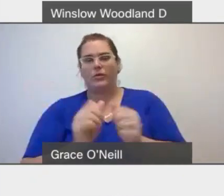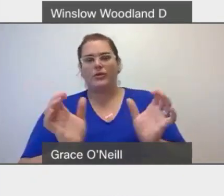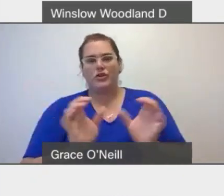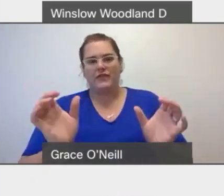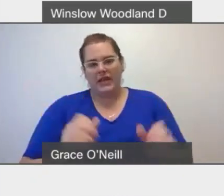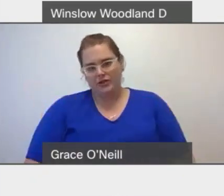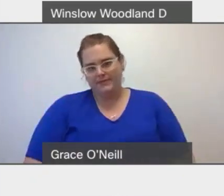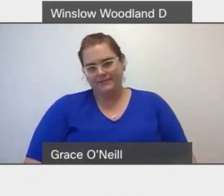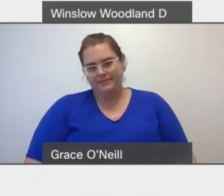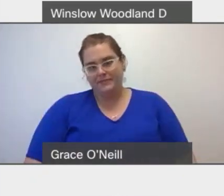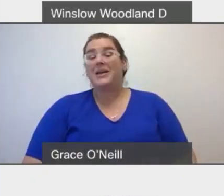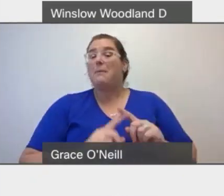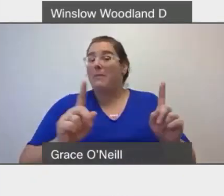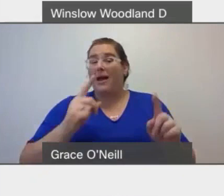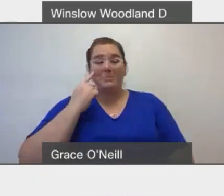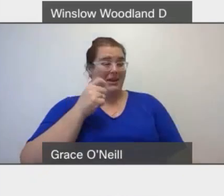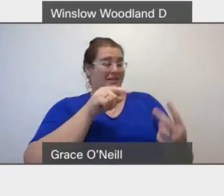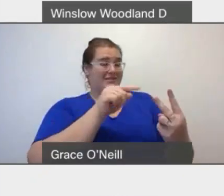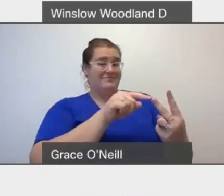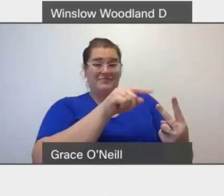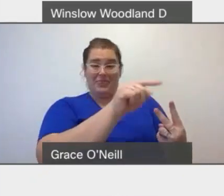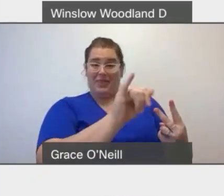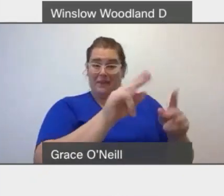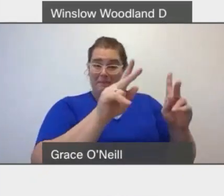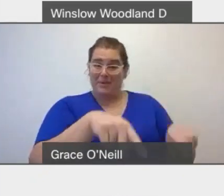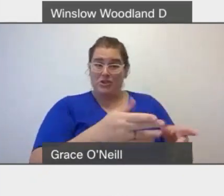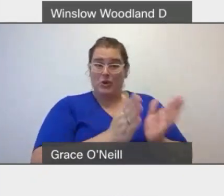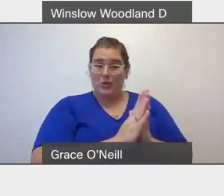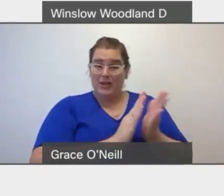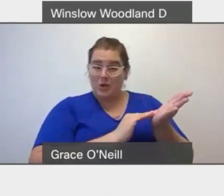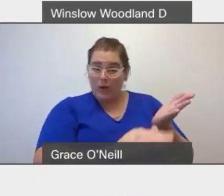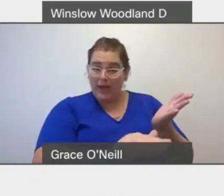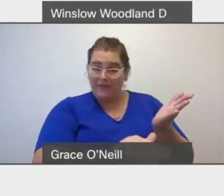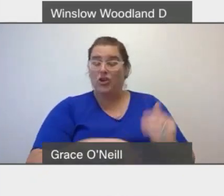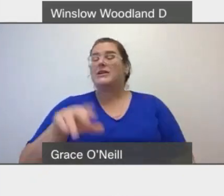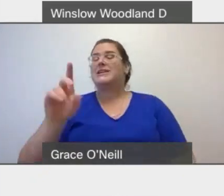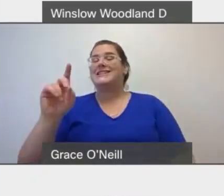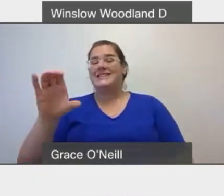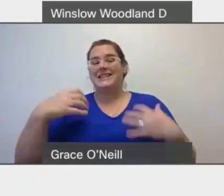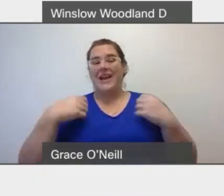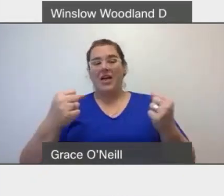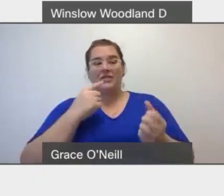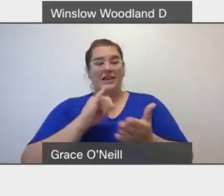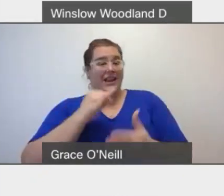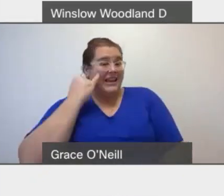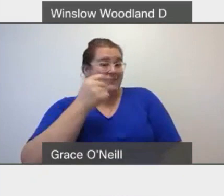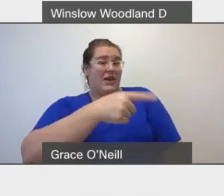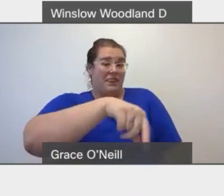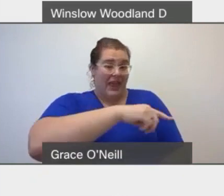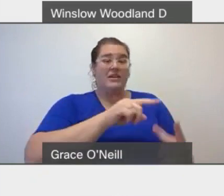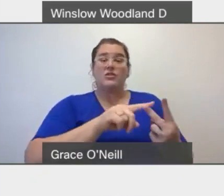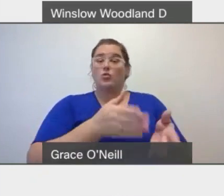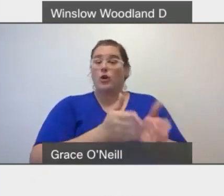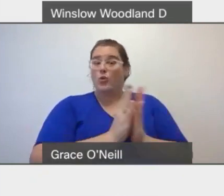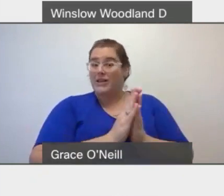But since they've requested a waiver, we have in writing from DC Health that if they've requested the waiver, they're good